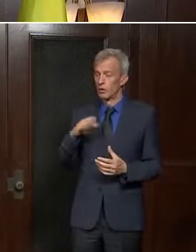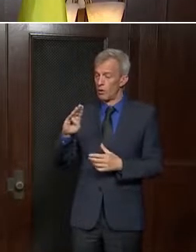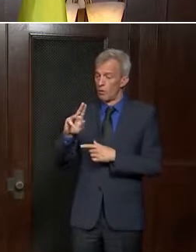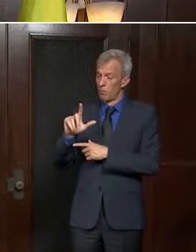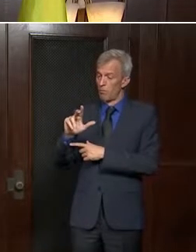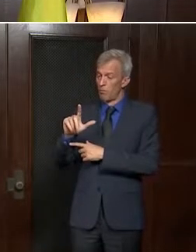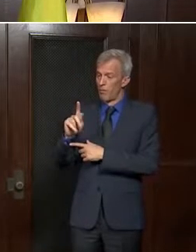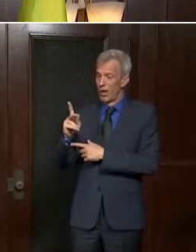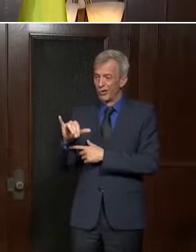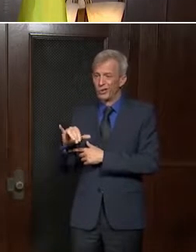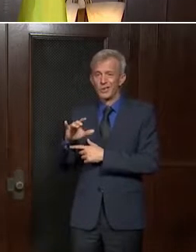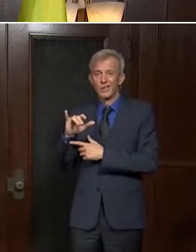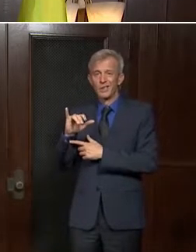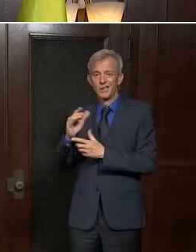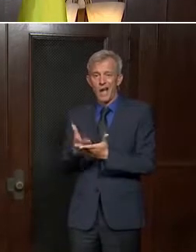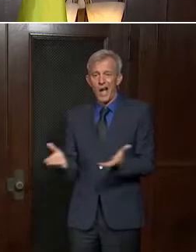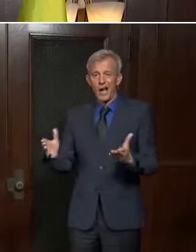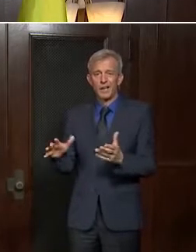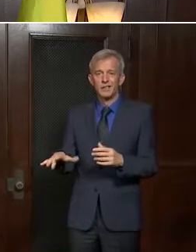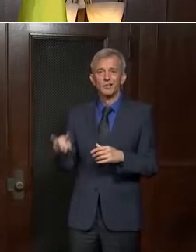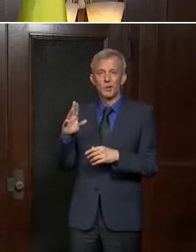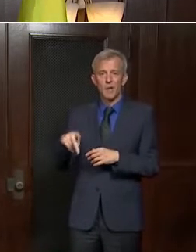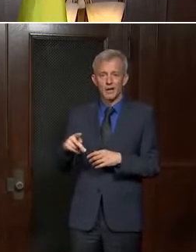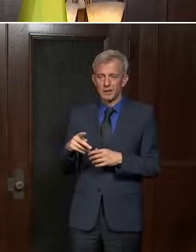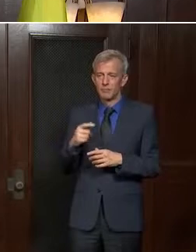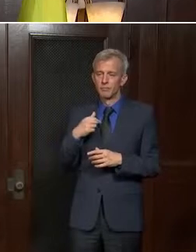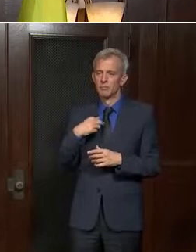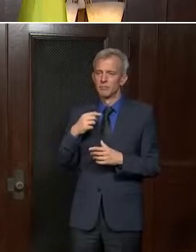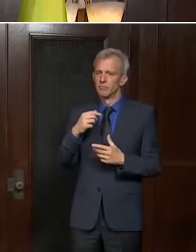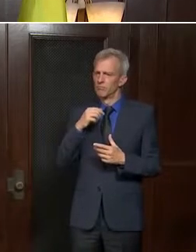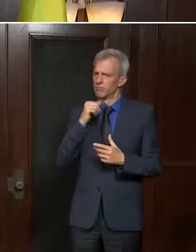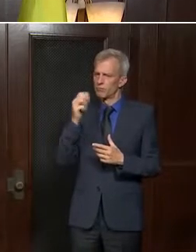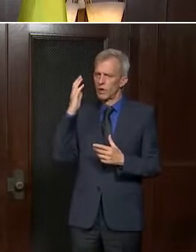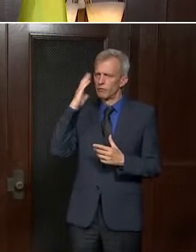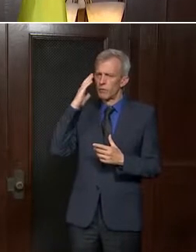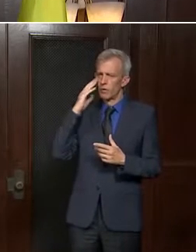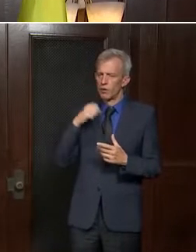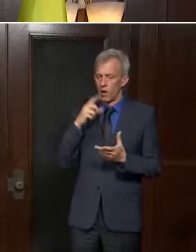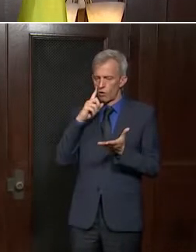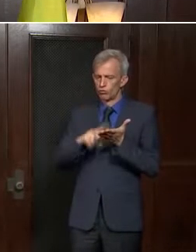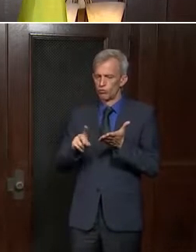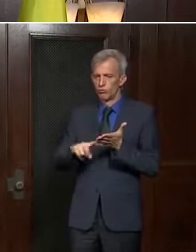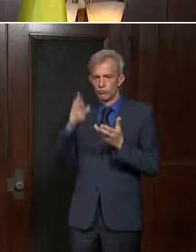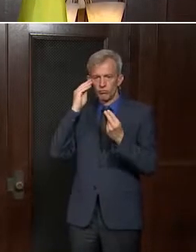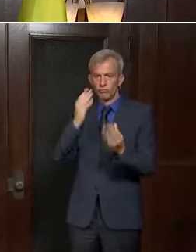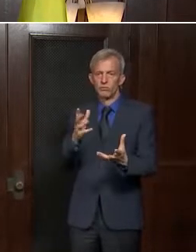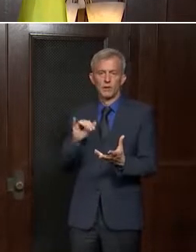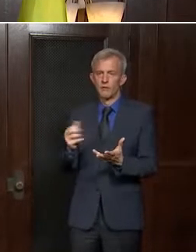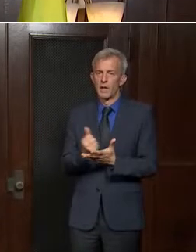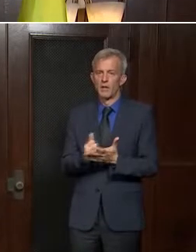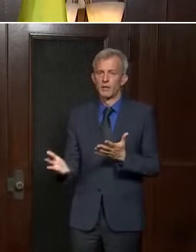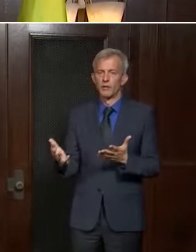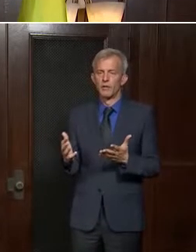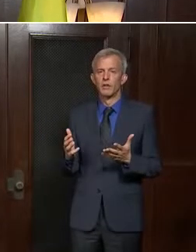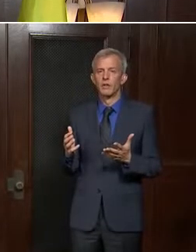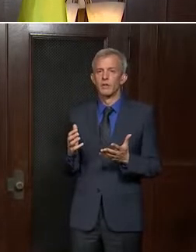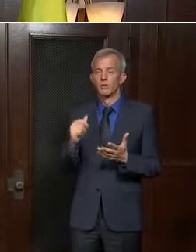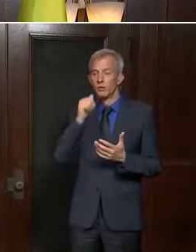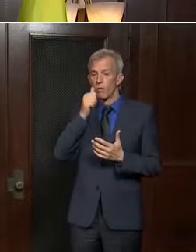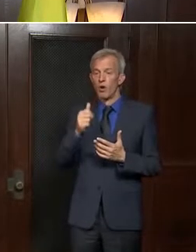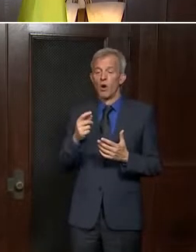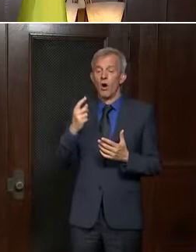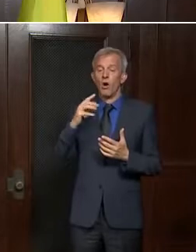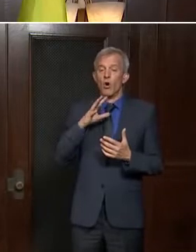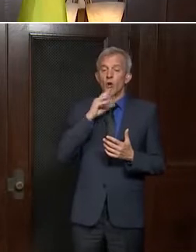new proposal or new thing that came out today, but I'll research that and let you know if there's anything to get back to tomorrow. On the homeless front